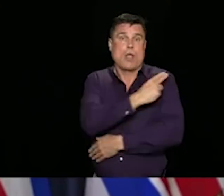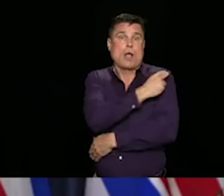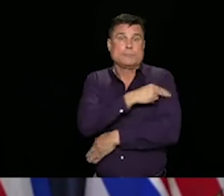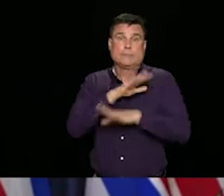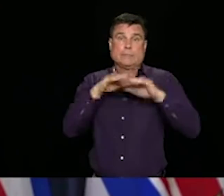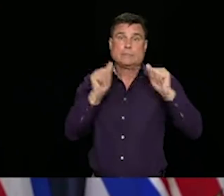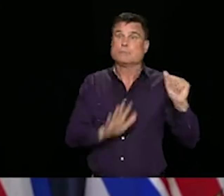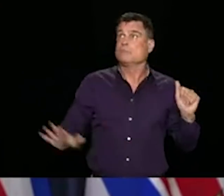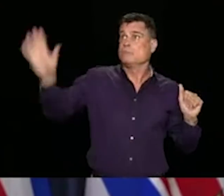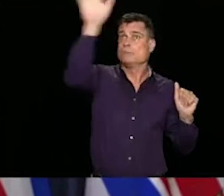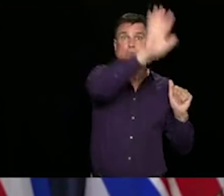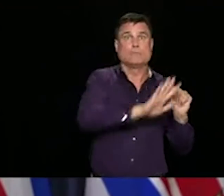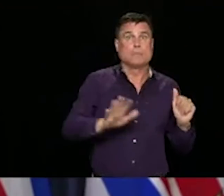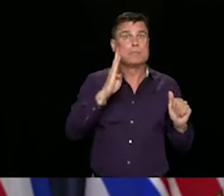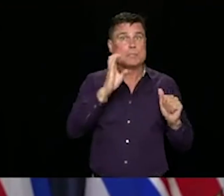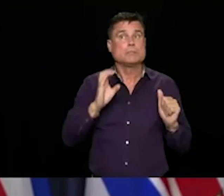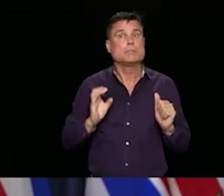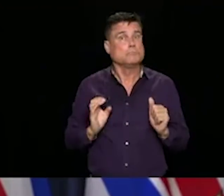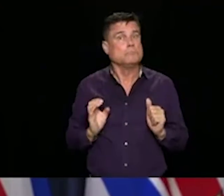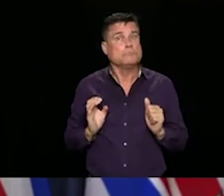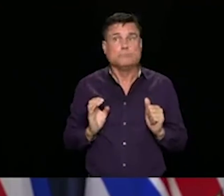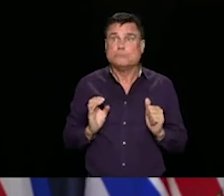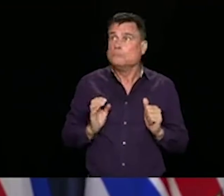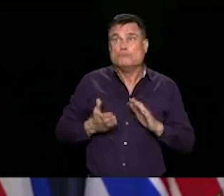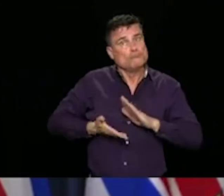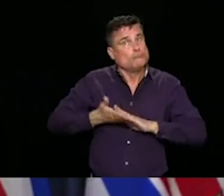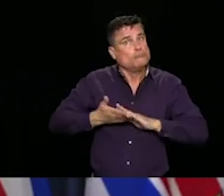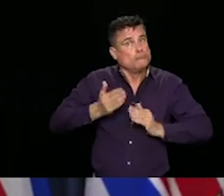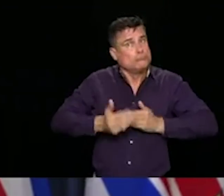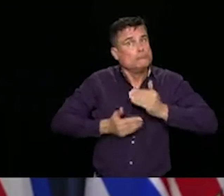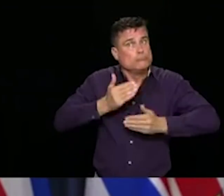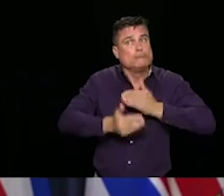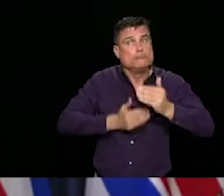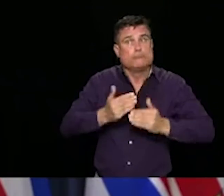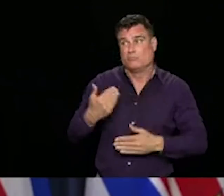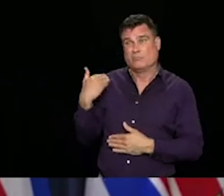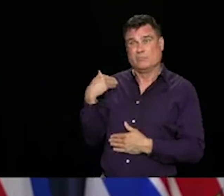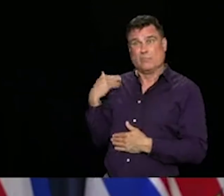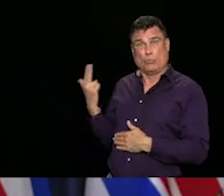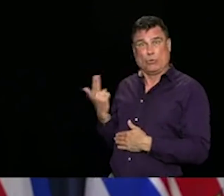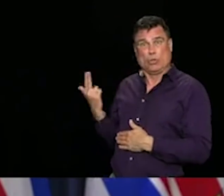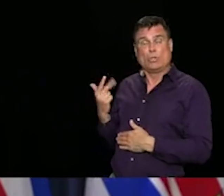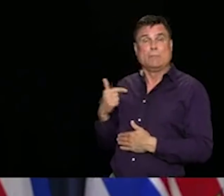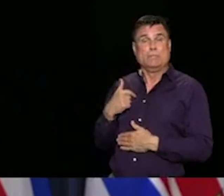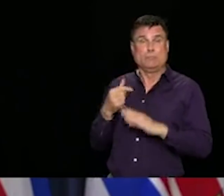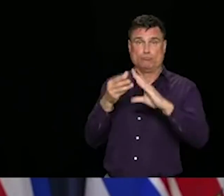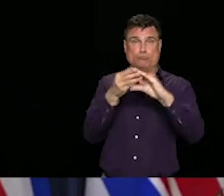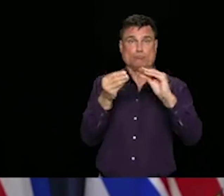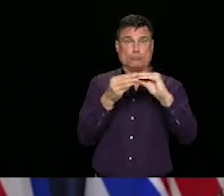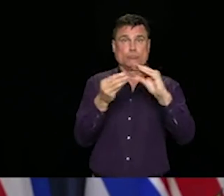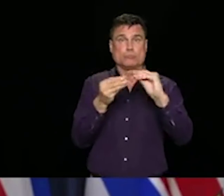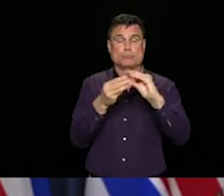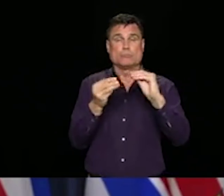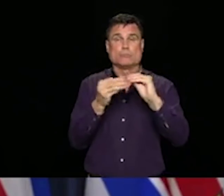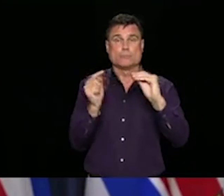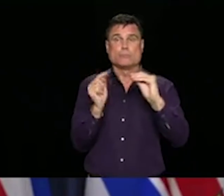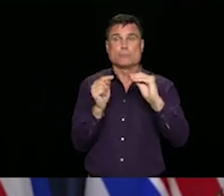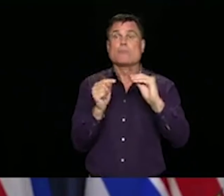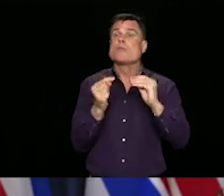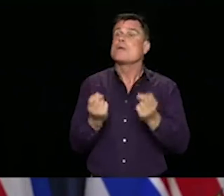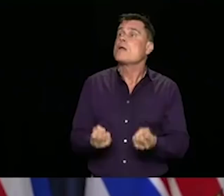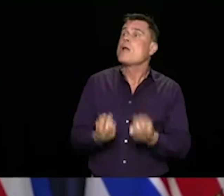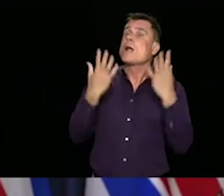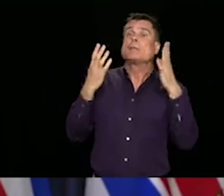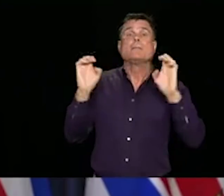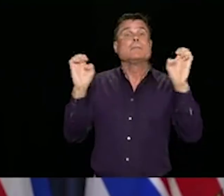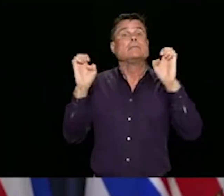over the 3 days since I talked about it on Thursday. Thursday, Friday, Saturday, it was